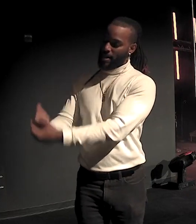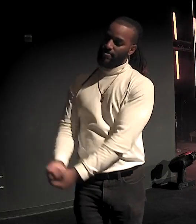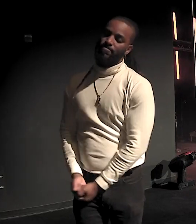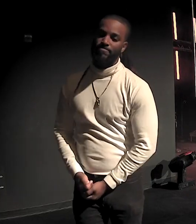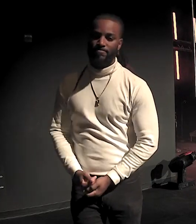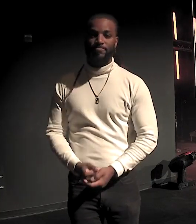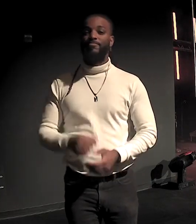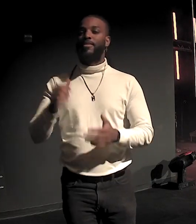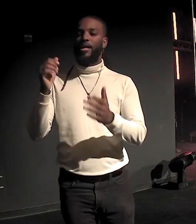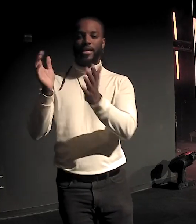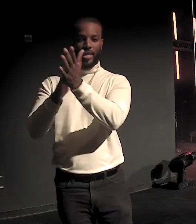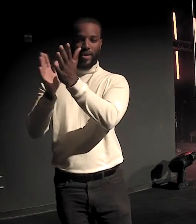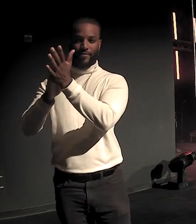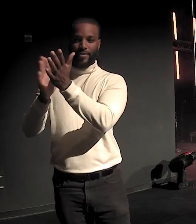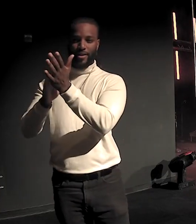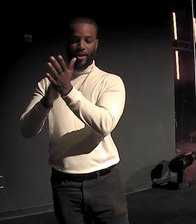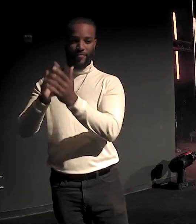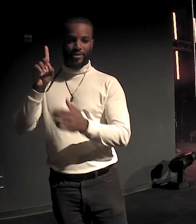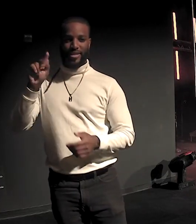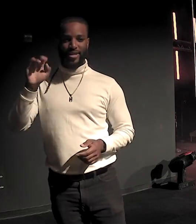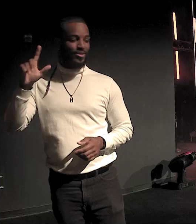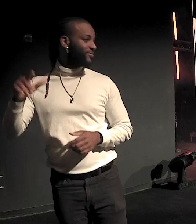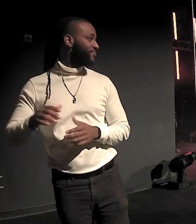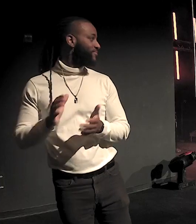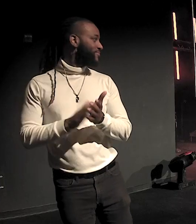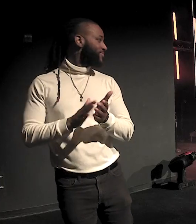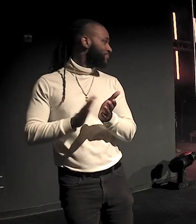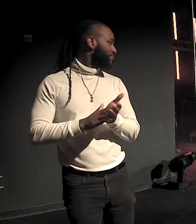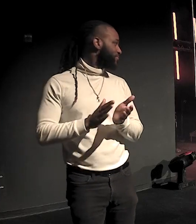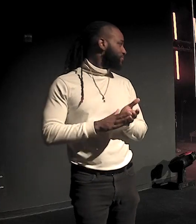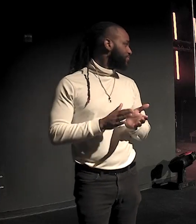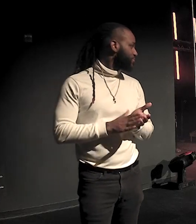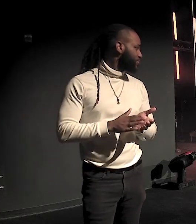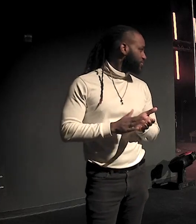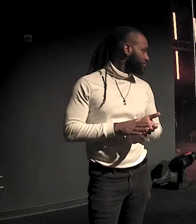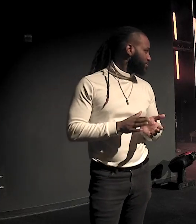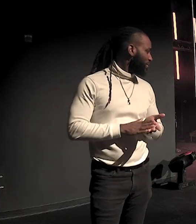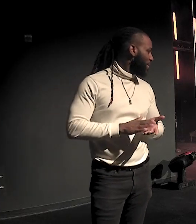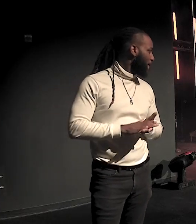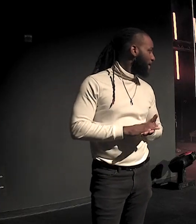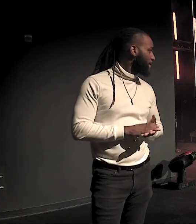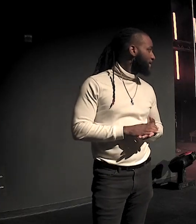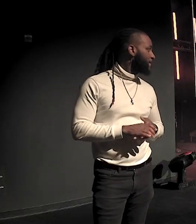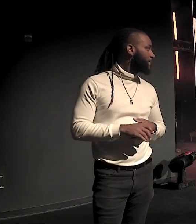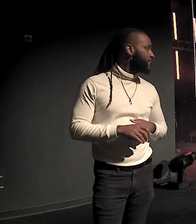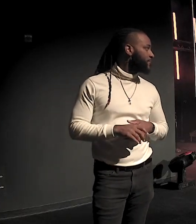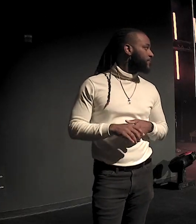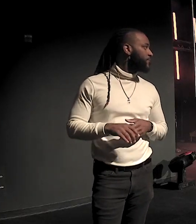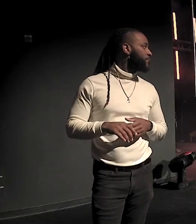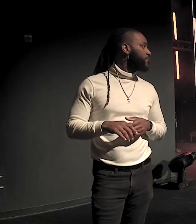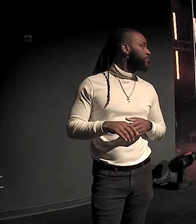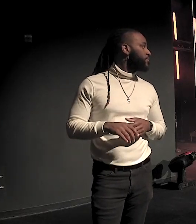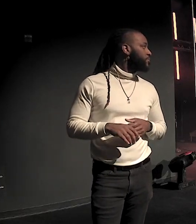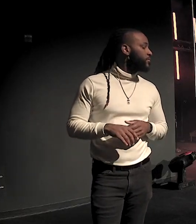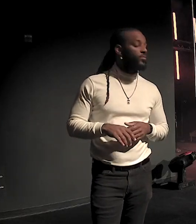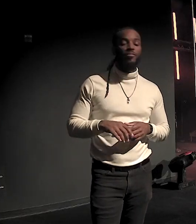Amen. Amen. Give it up for D. McKee. Yes. So good. Way to put it in perspective,